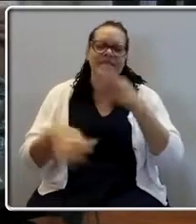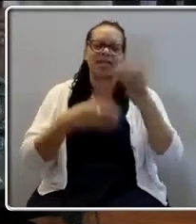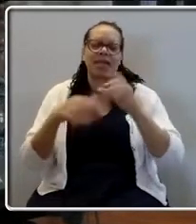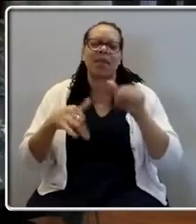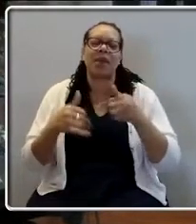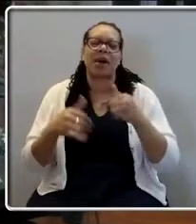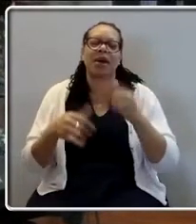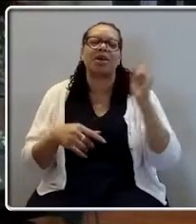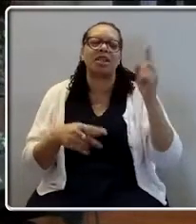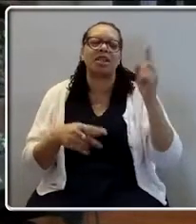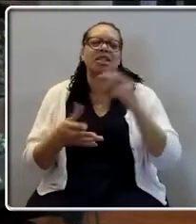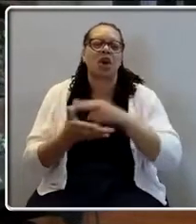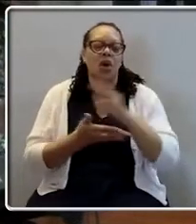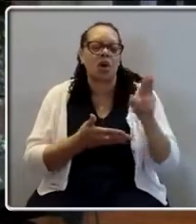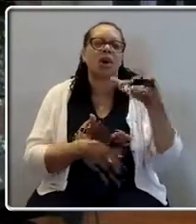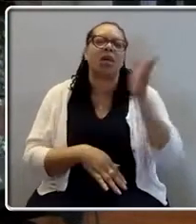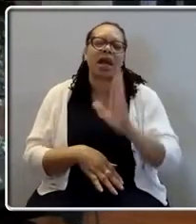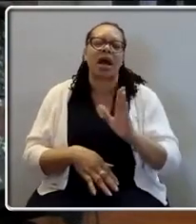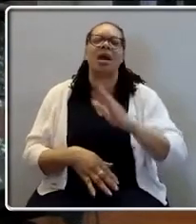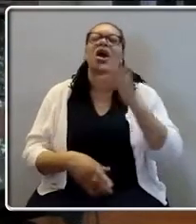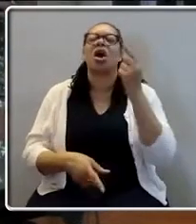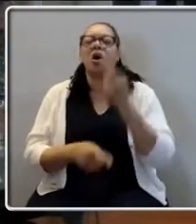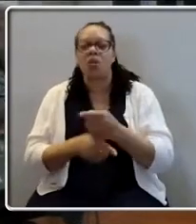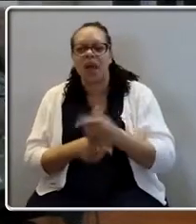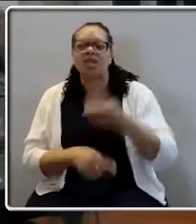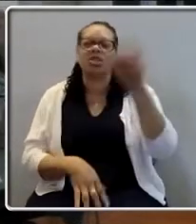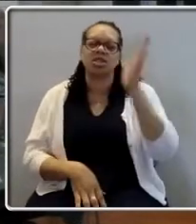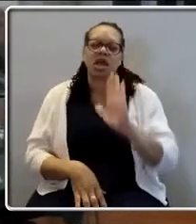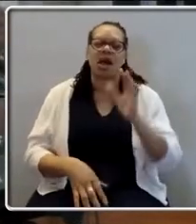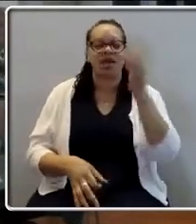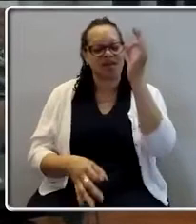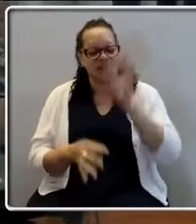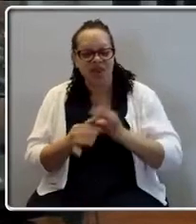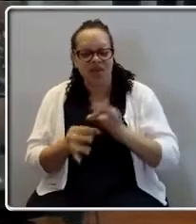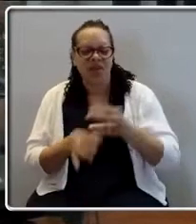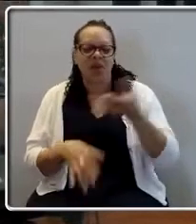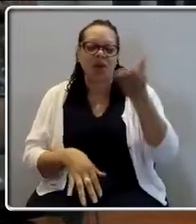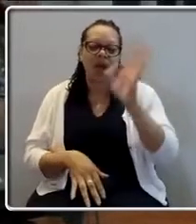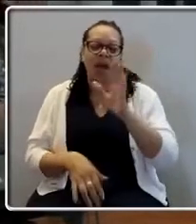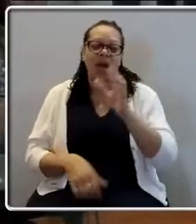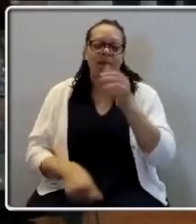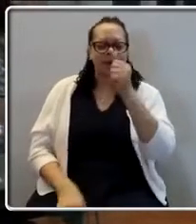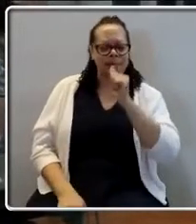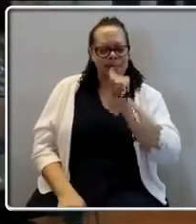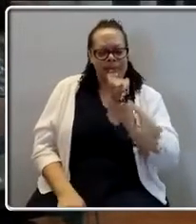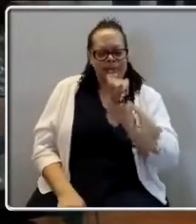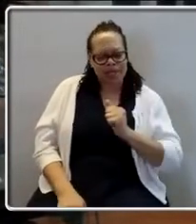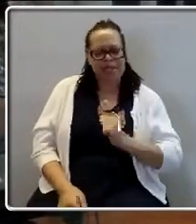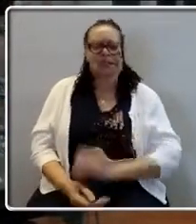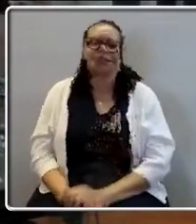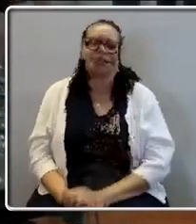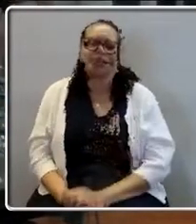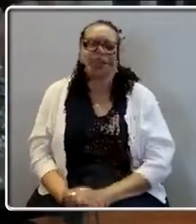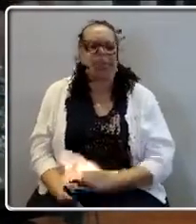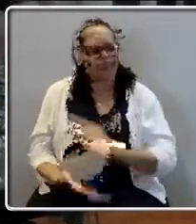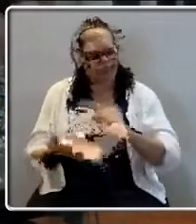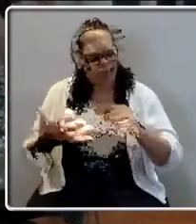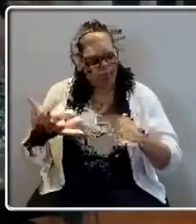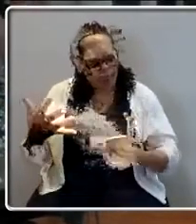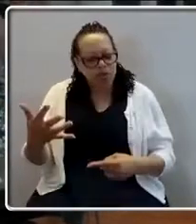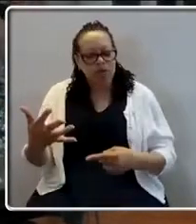He's a faithful God. He's a loving God. He's a patient God. He's all of those